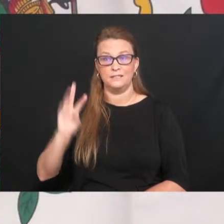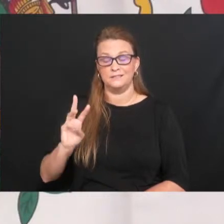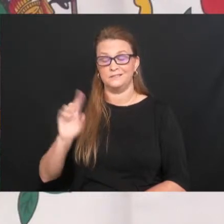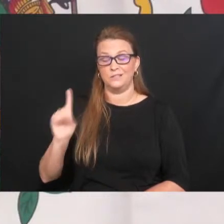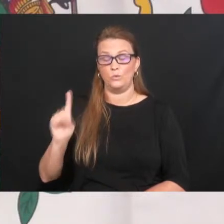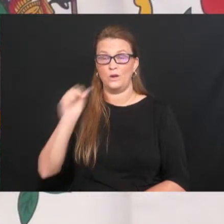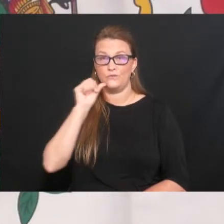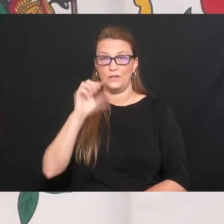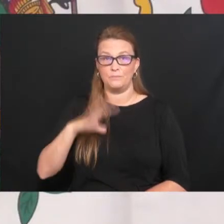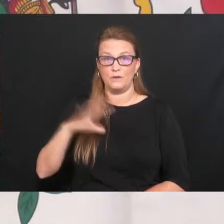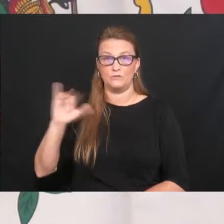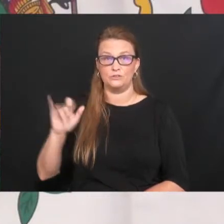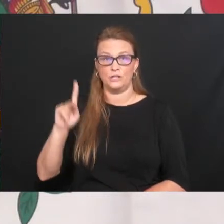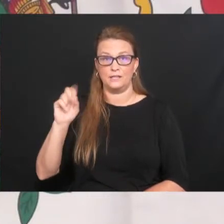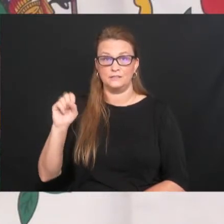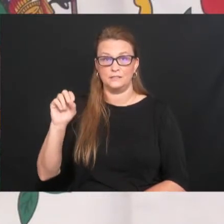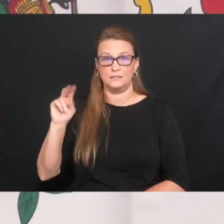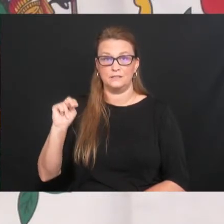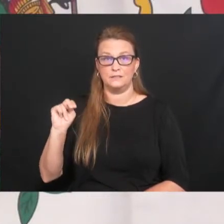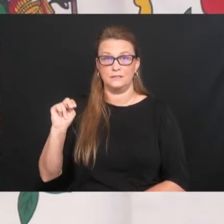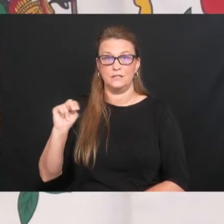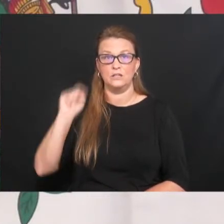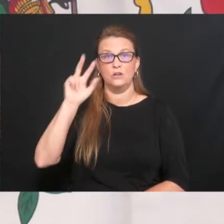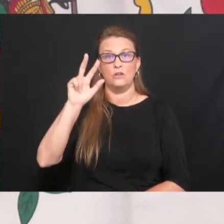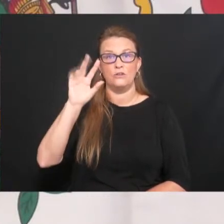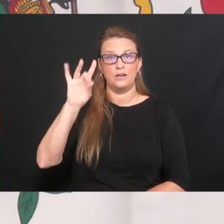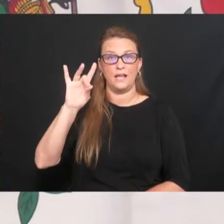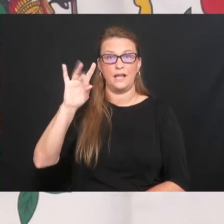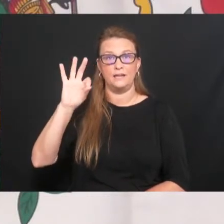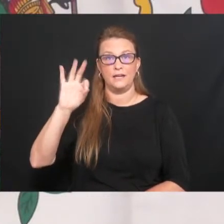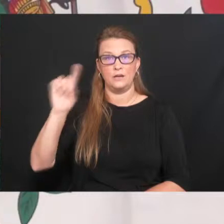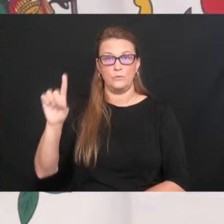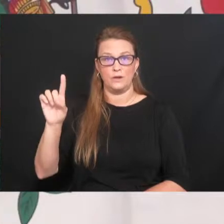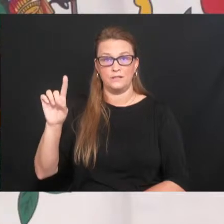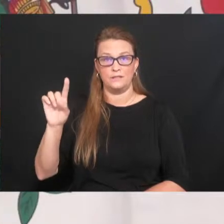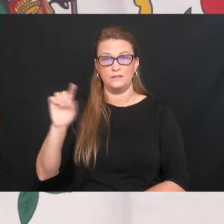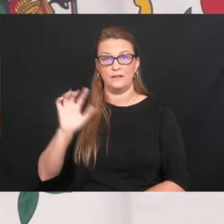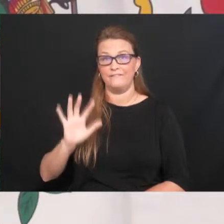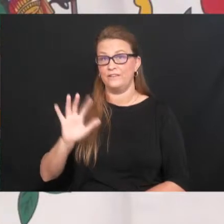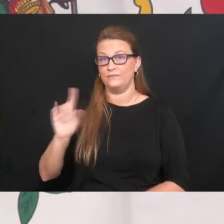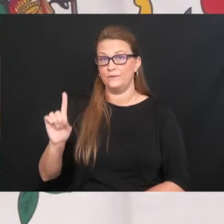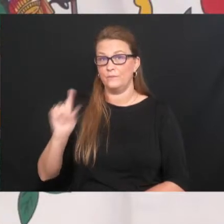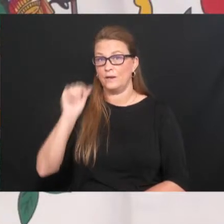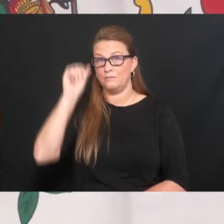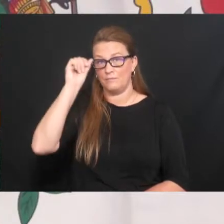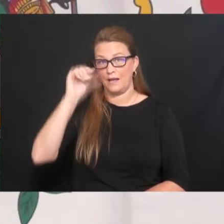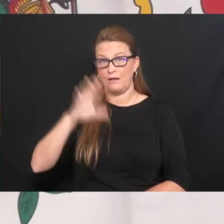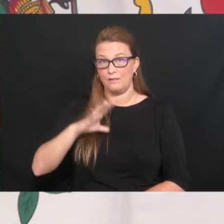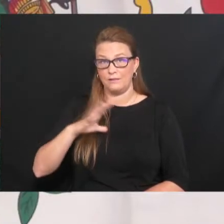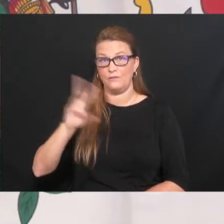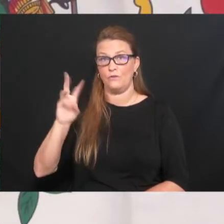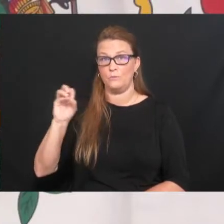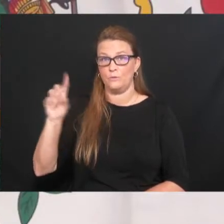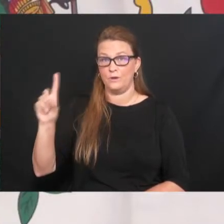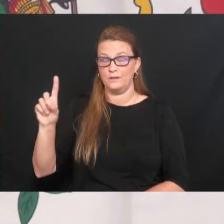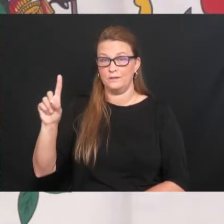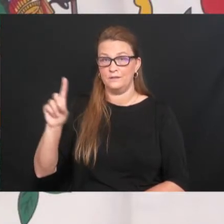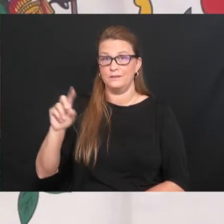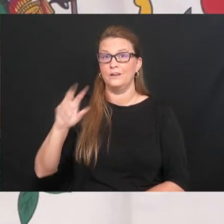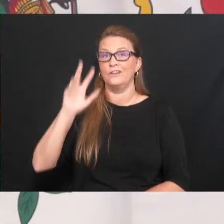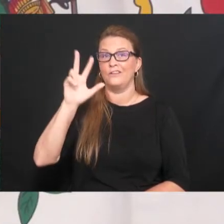61-year-old female from Jackson County. The 3,891st death, a 51-year-old male from Wood County.